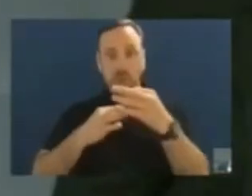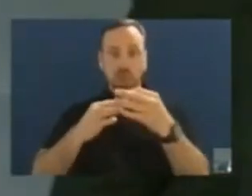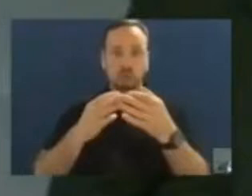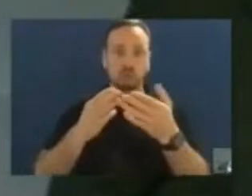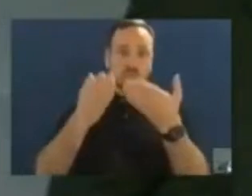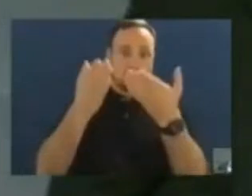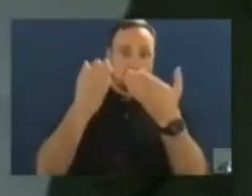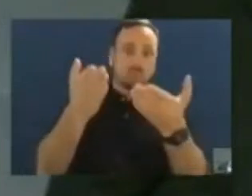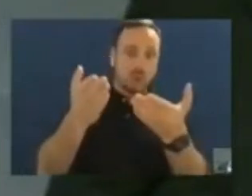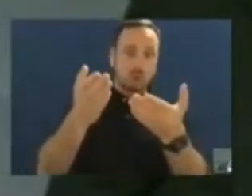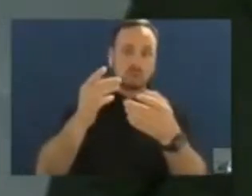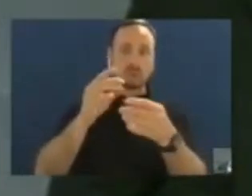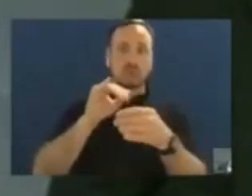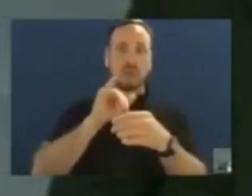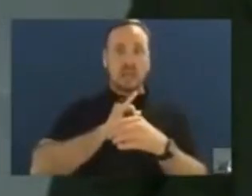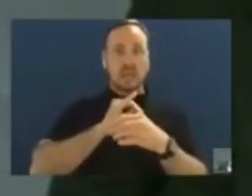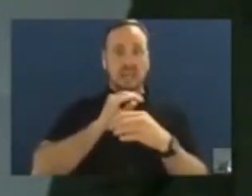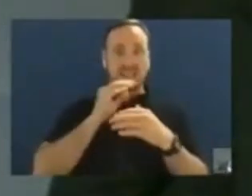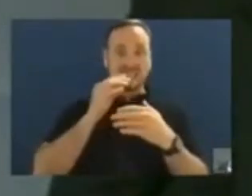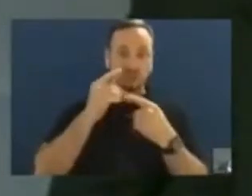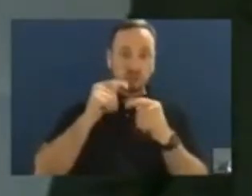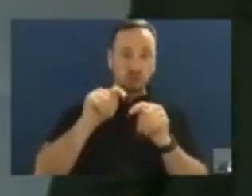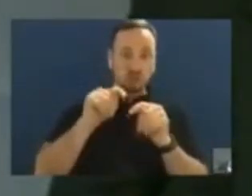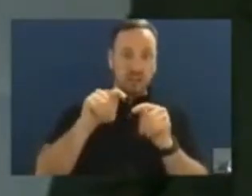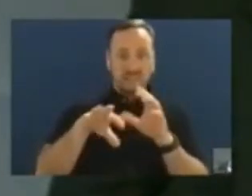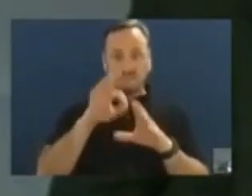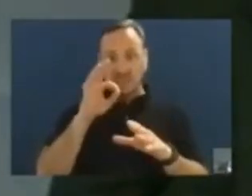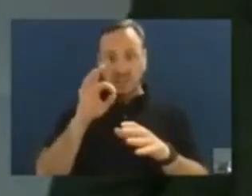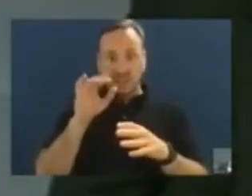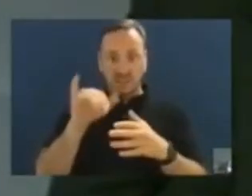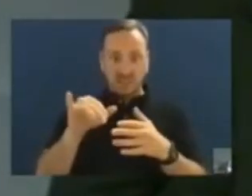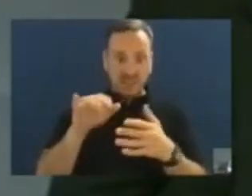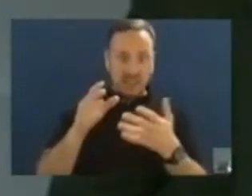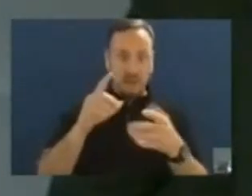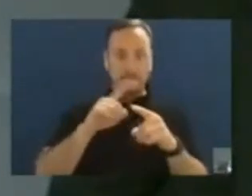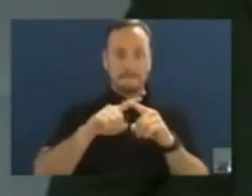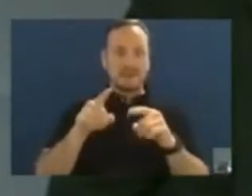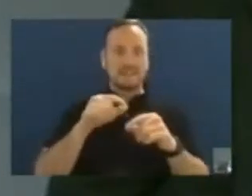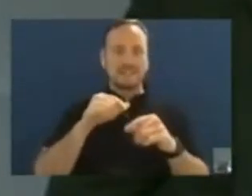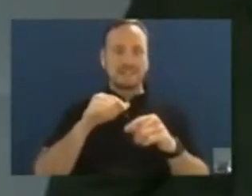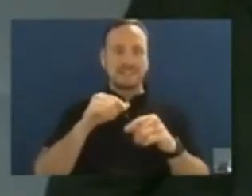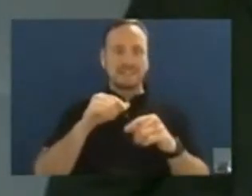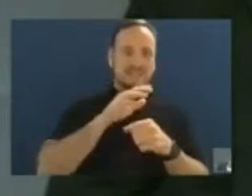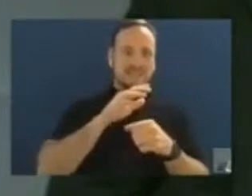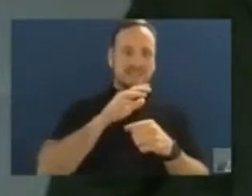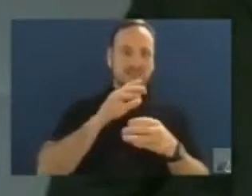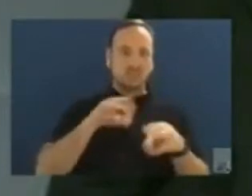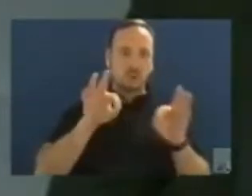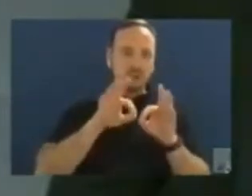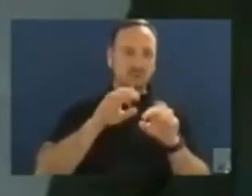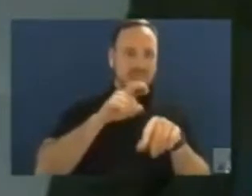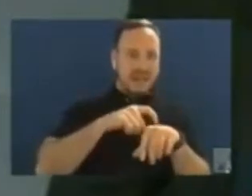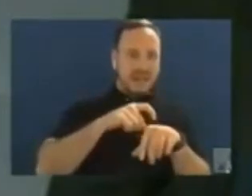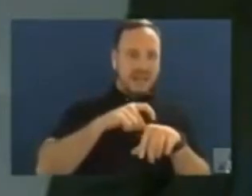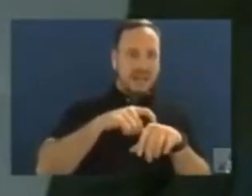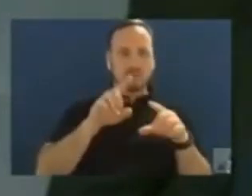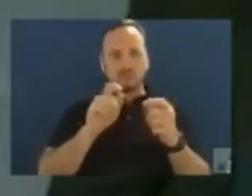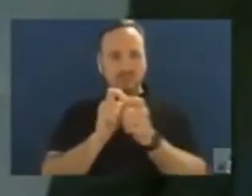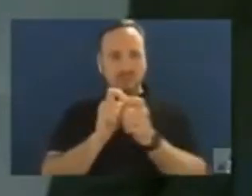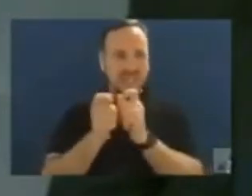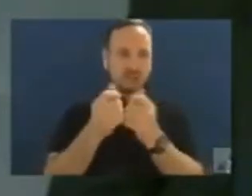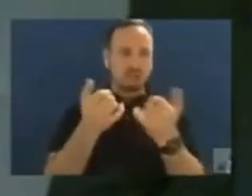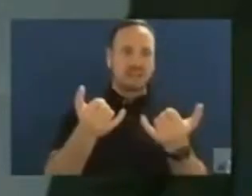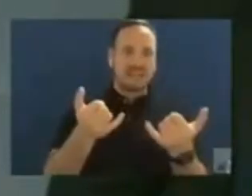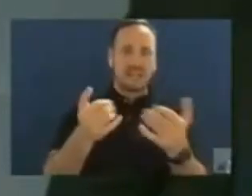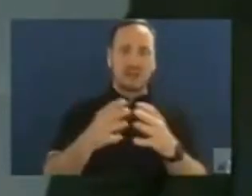option today and did not find that to be a fruitful use of our time to put forth a substitute motion to change the timeline. Thank you. All